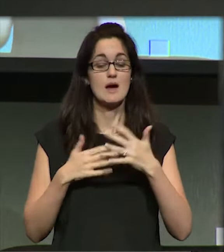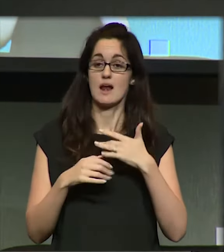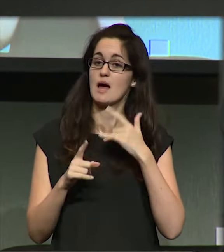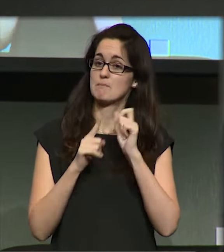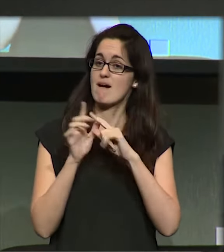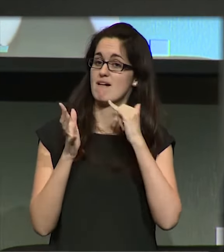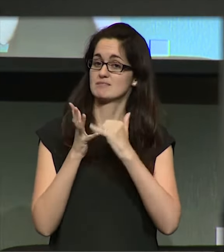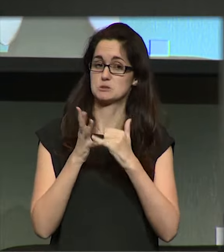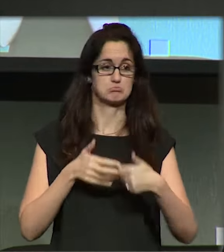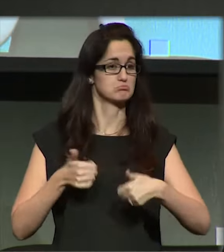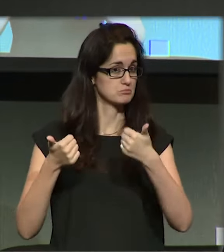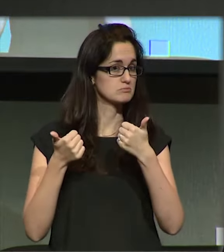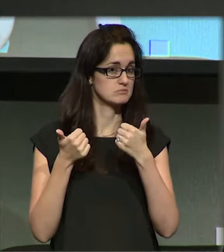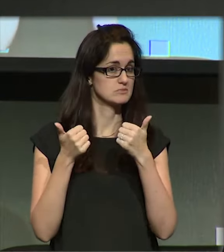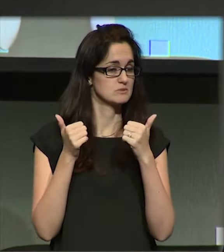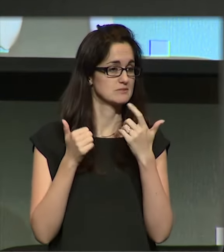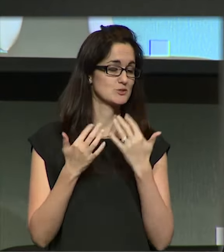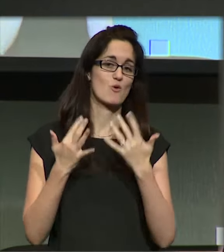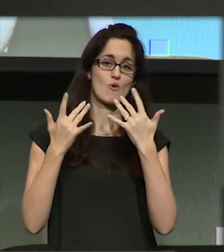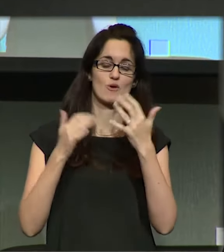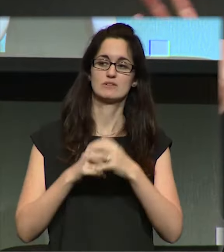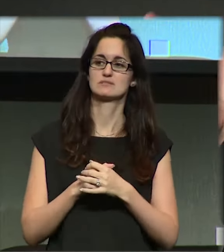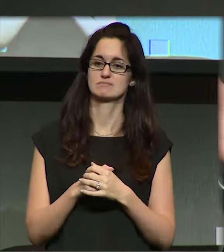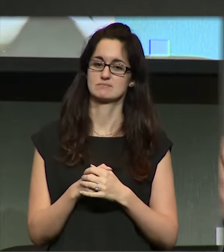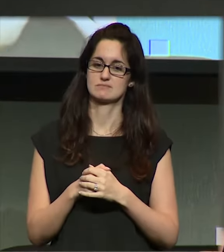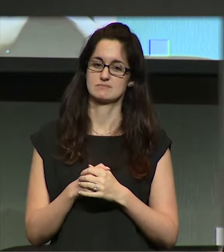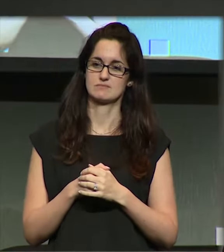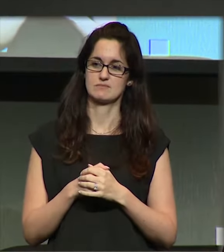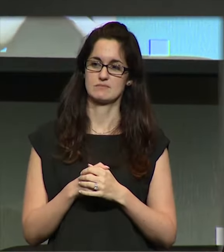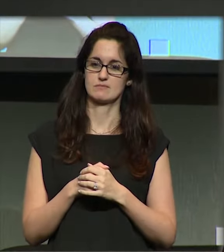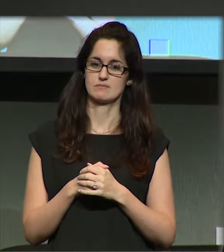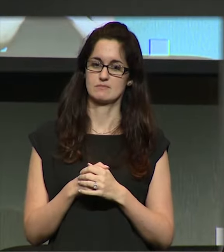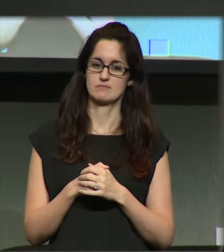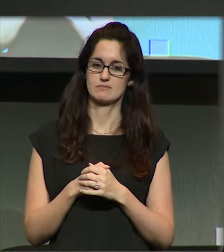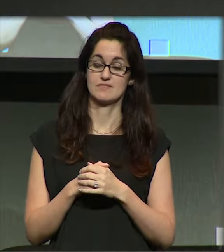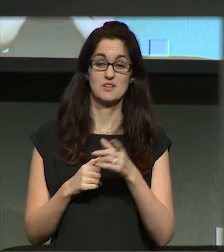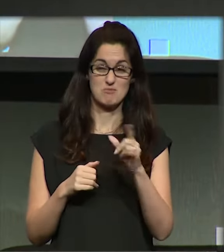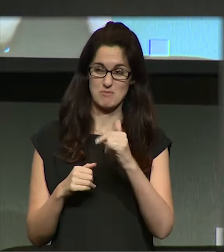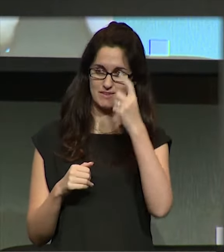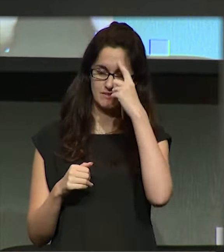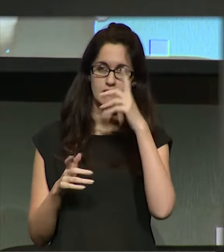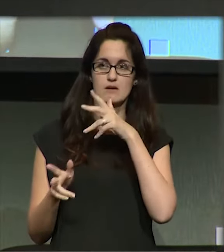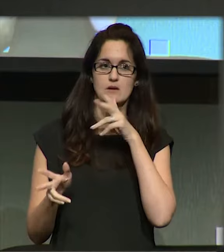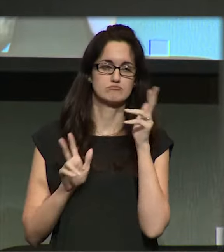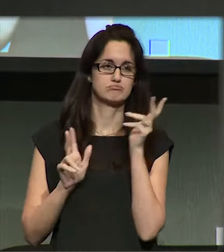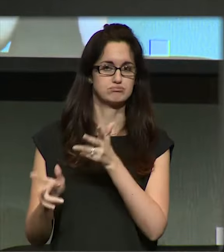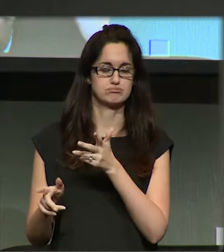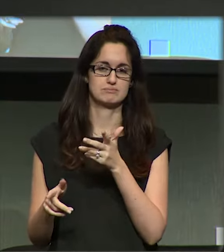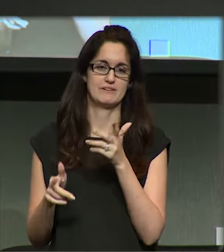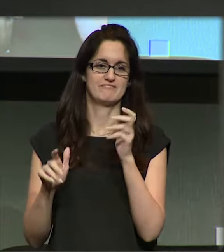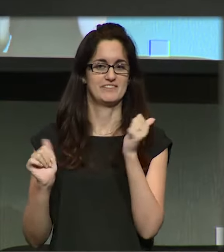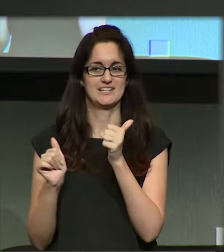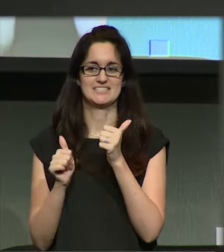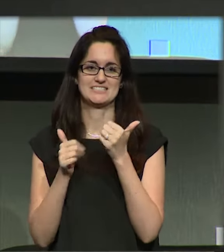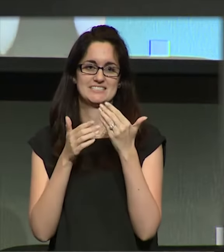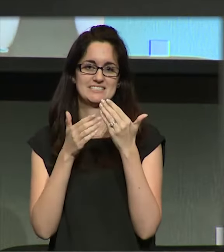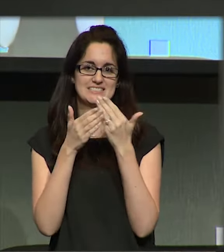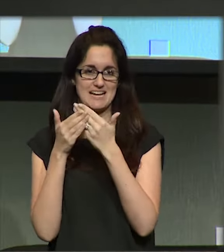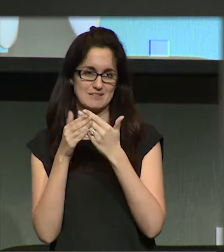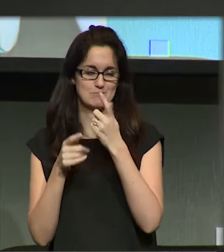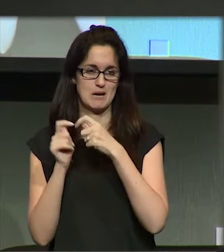way. And you would think that I'd be happy to be finished teacher's college and be successful.